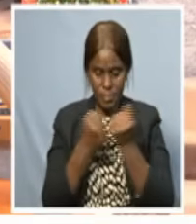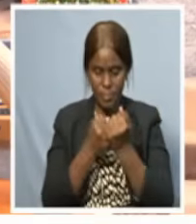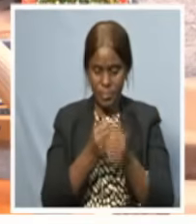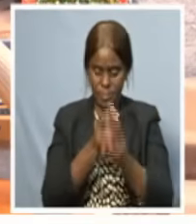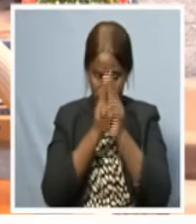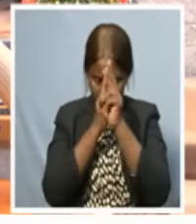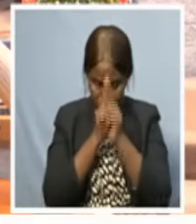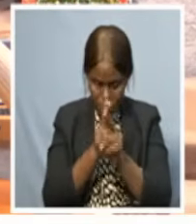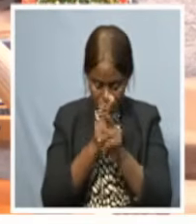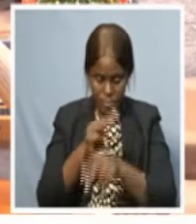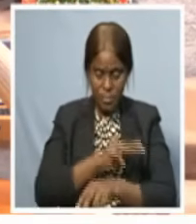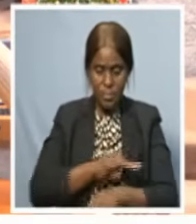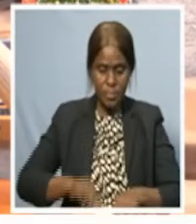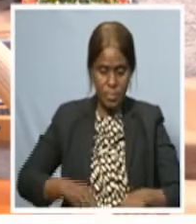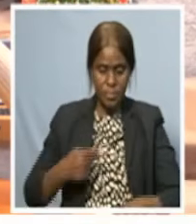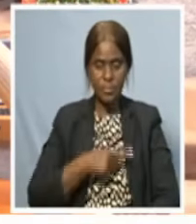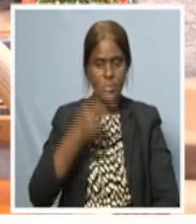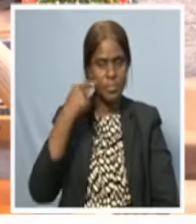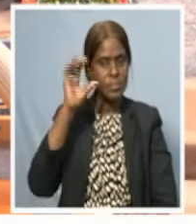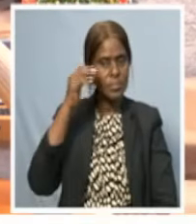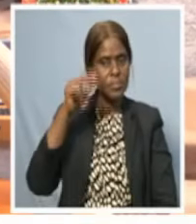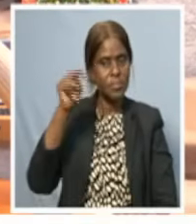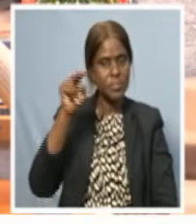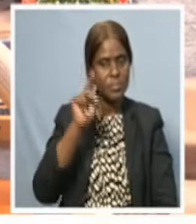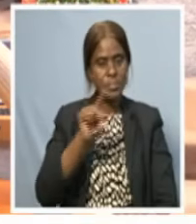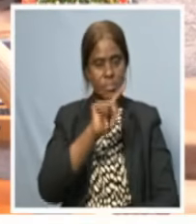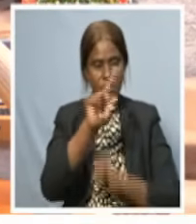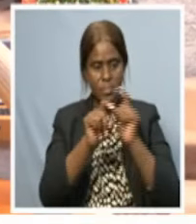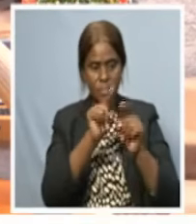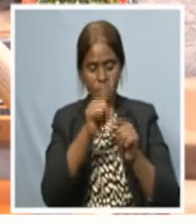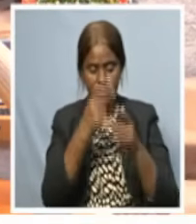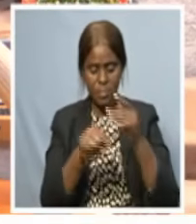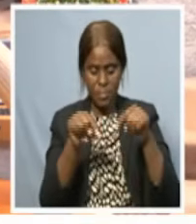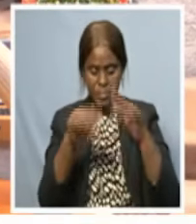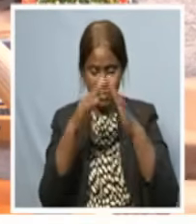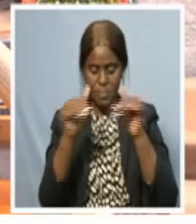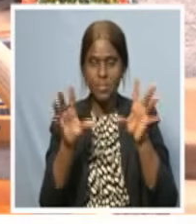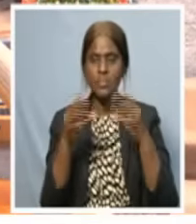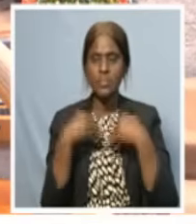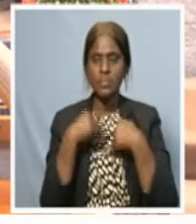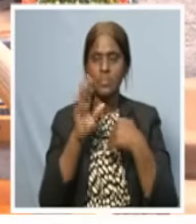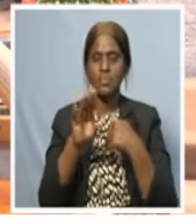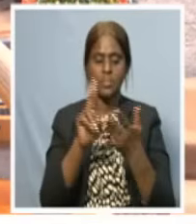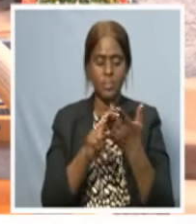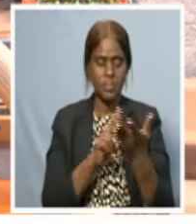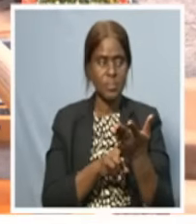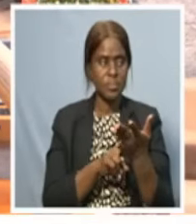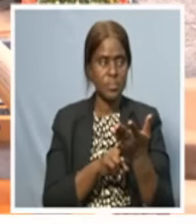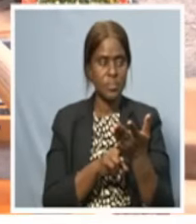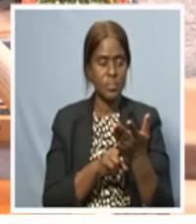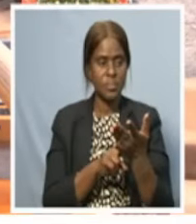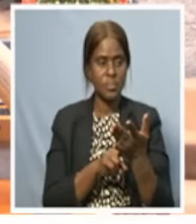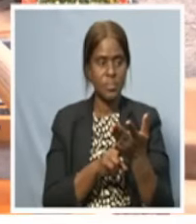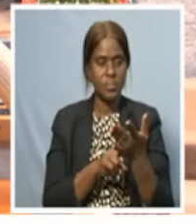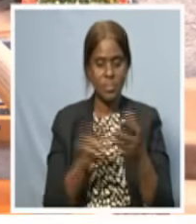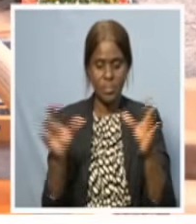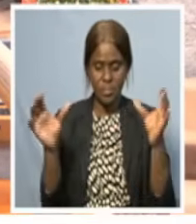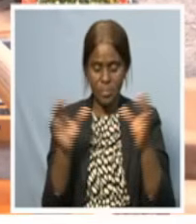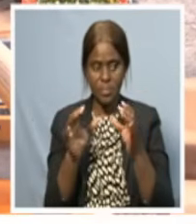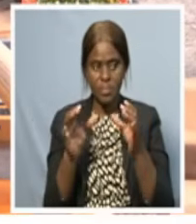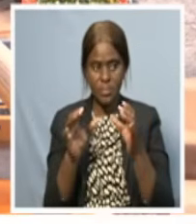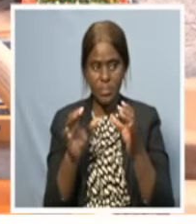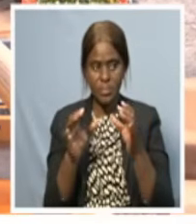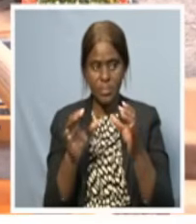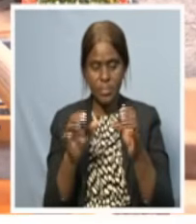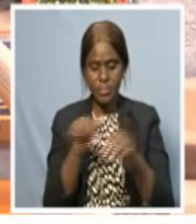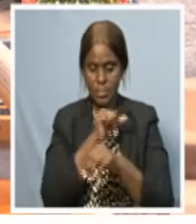Seconded by the Honorable Member for Chama North. The question is that this House adopts the report of the